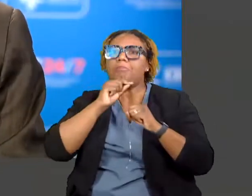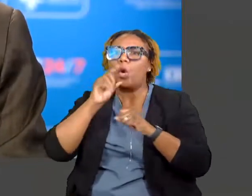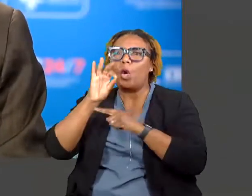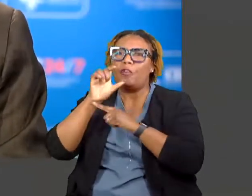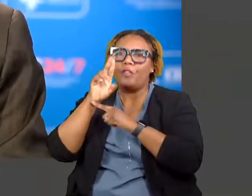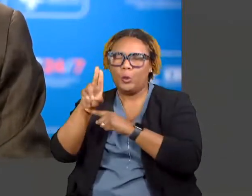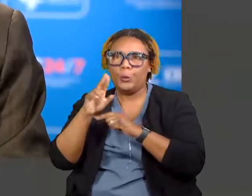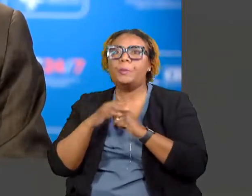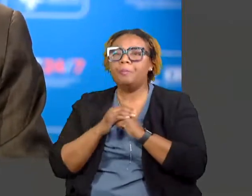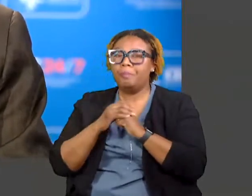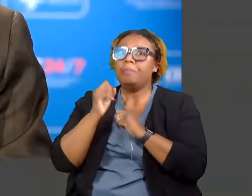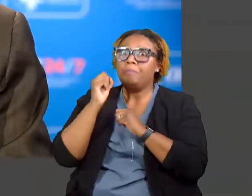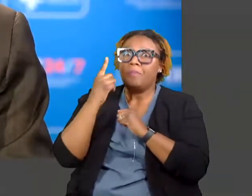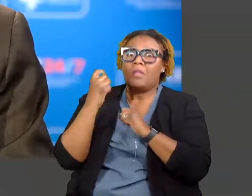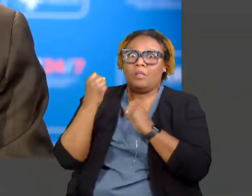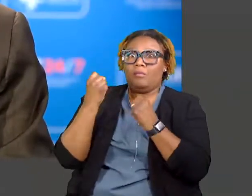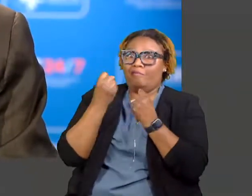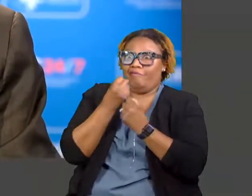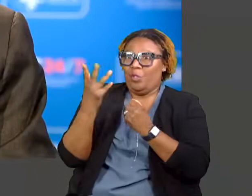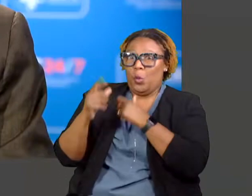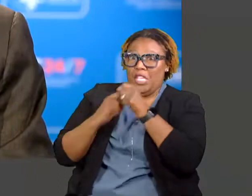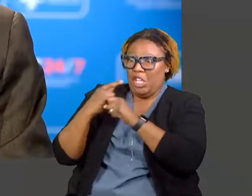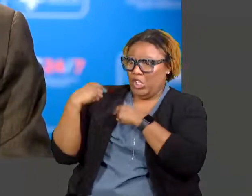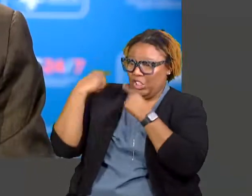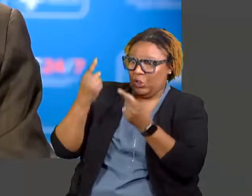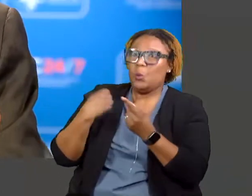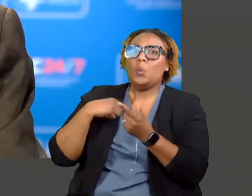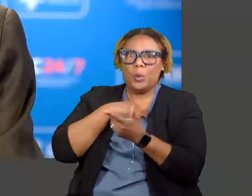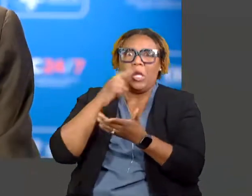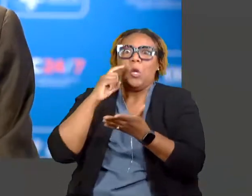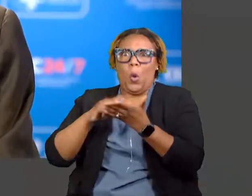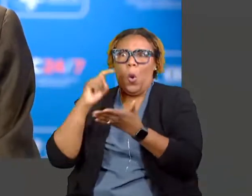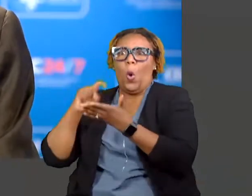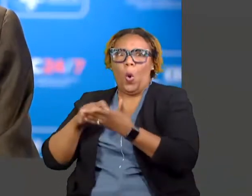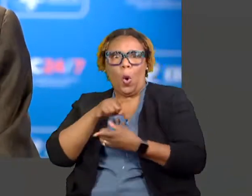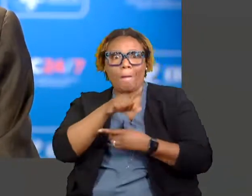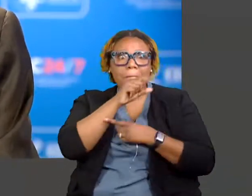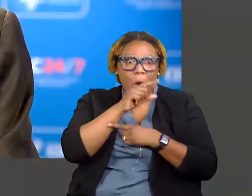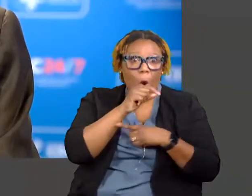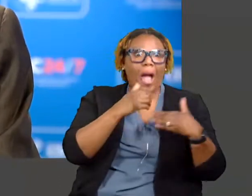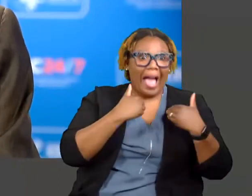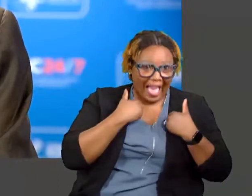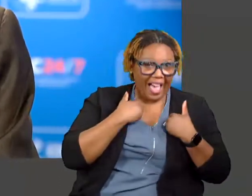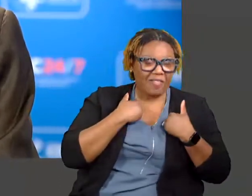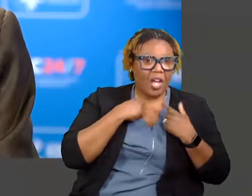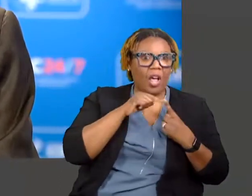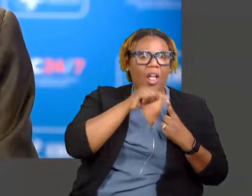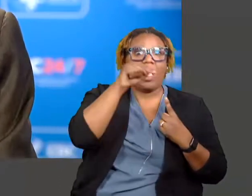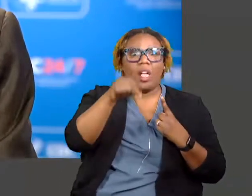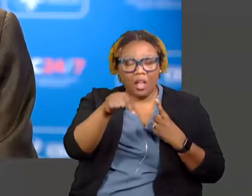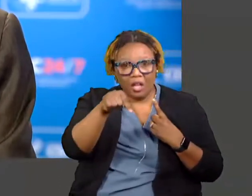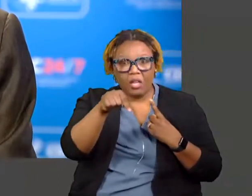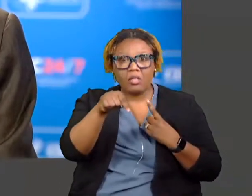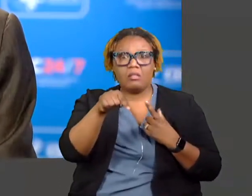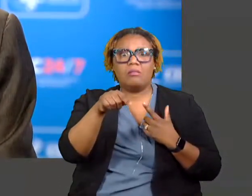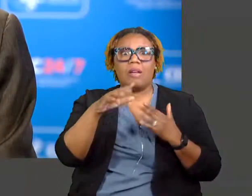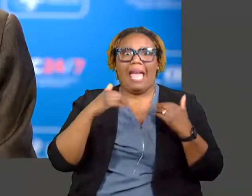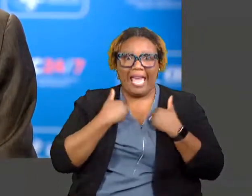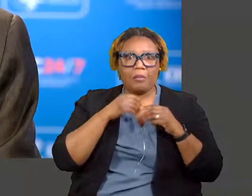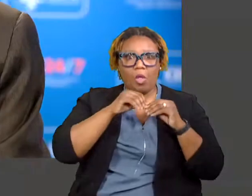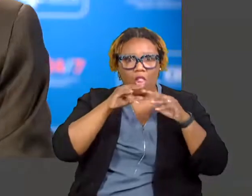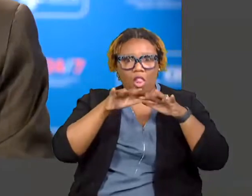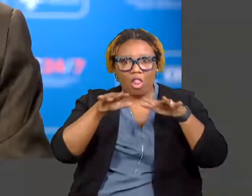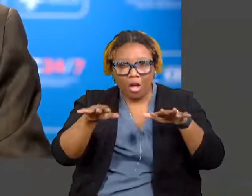seen flu move from birds to other animals. And as Dr. Diebel noted, this year, we saw it move into cows for the first